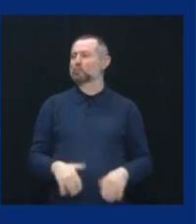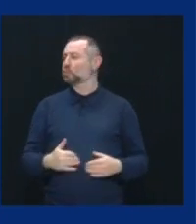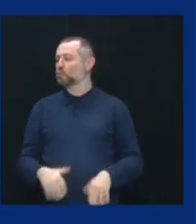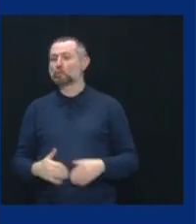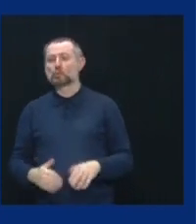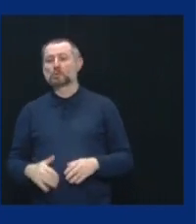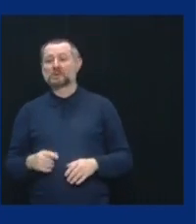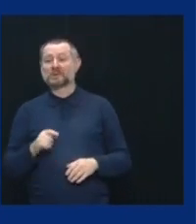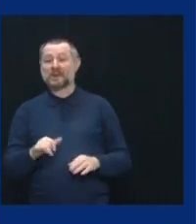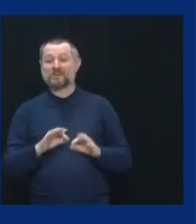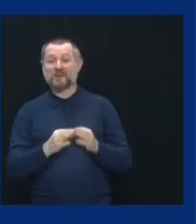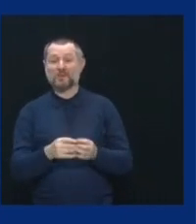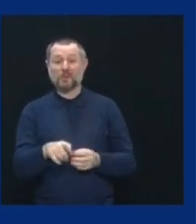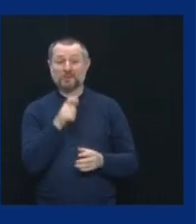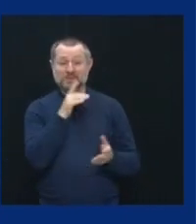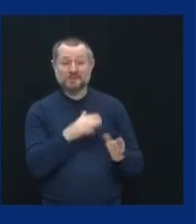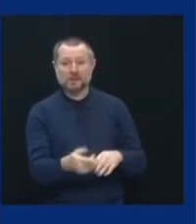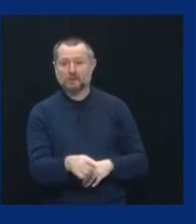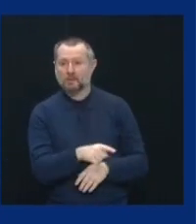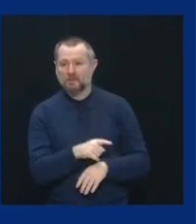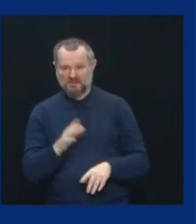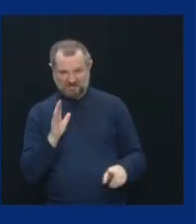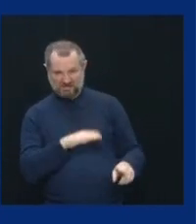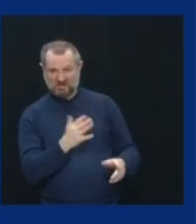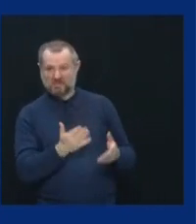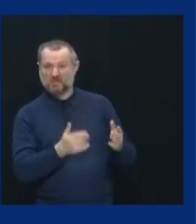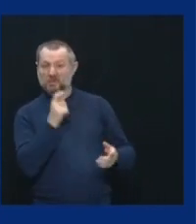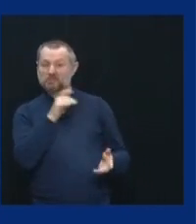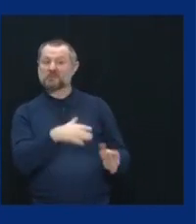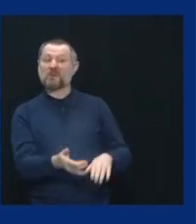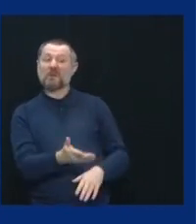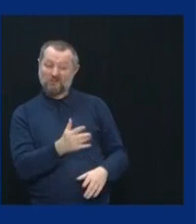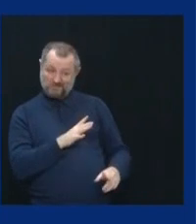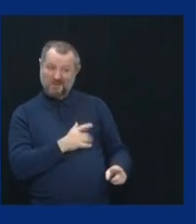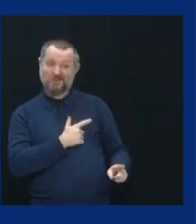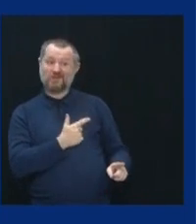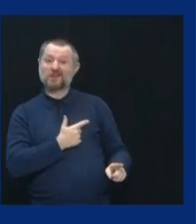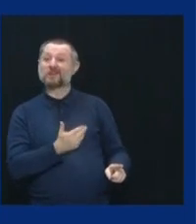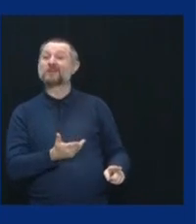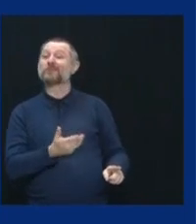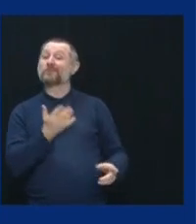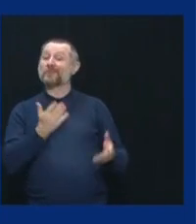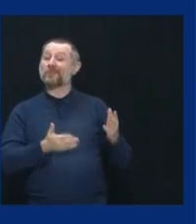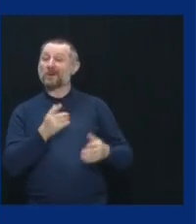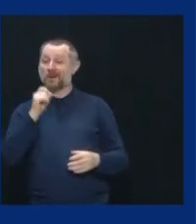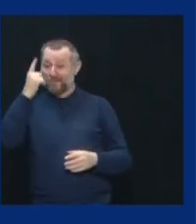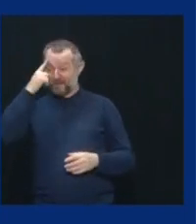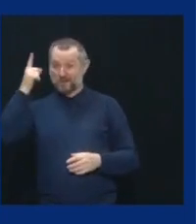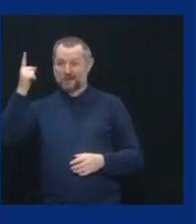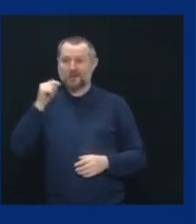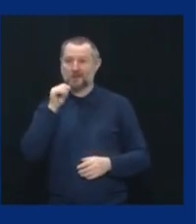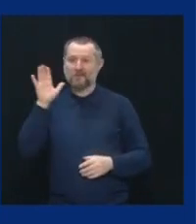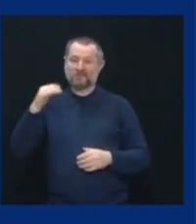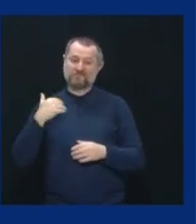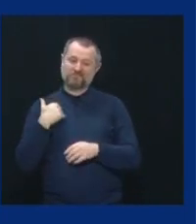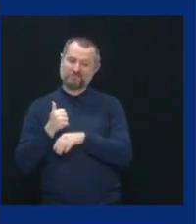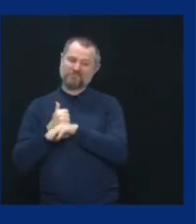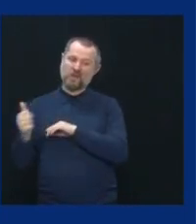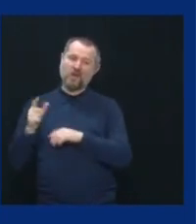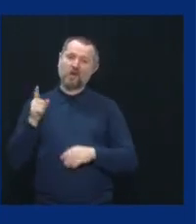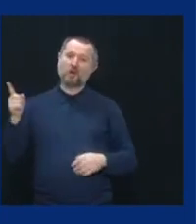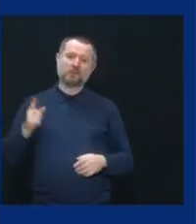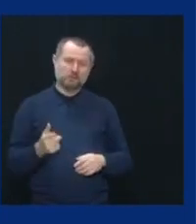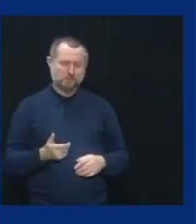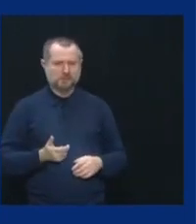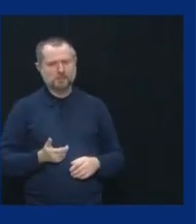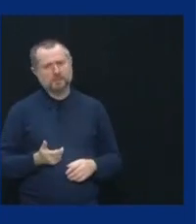one is, maybe it didn't have to be. Maybe there was a government issue. Now,